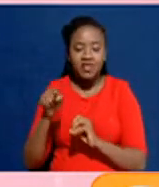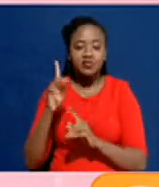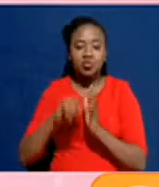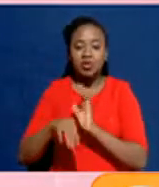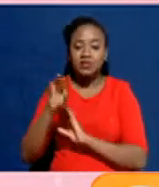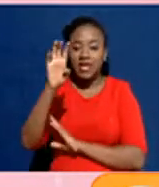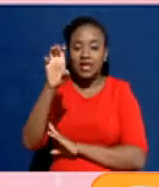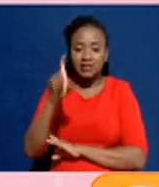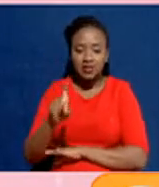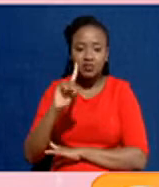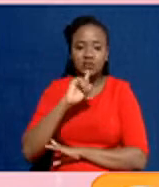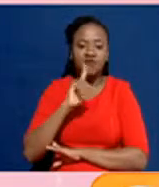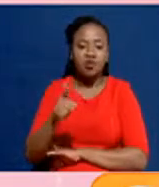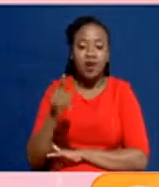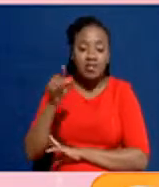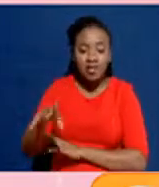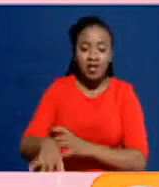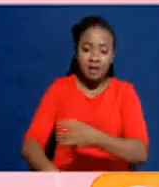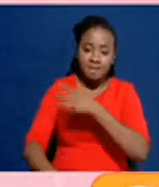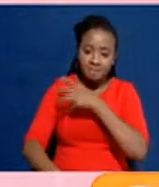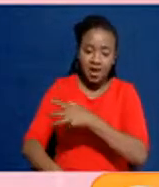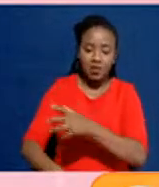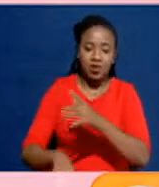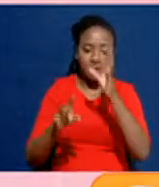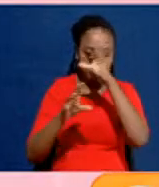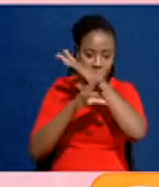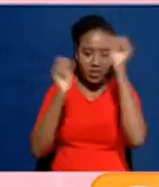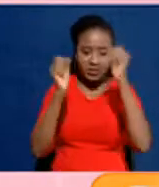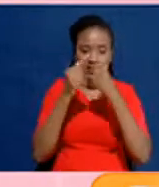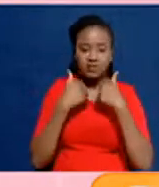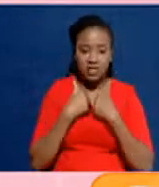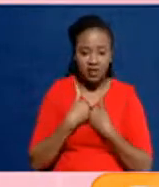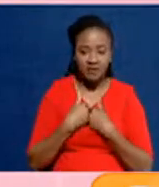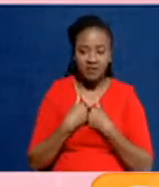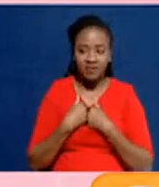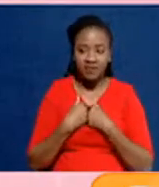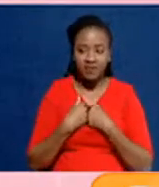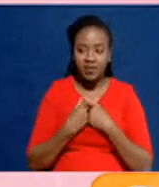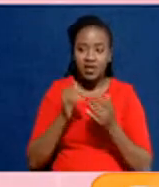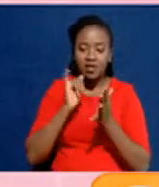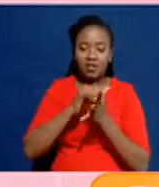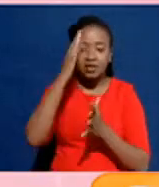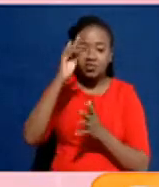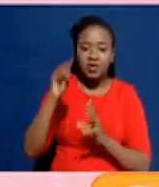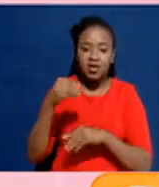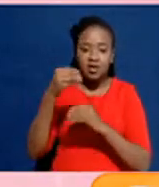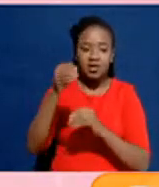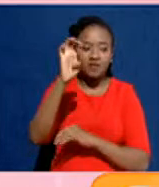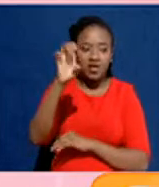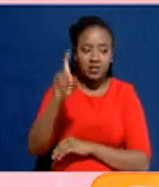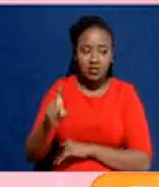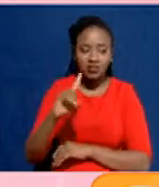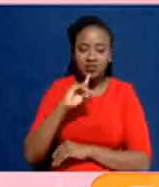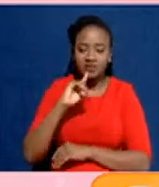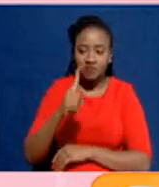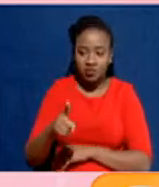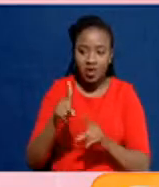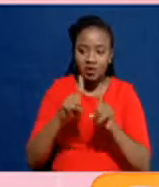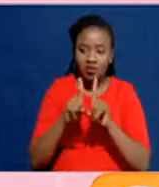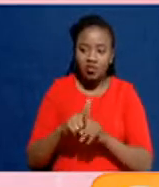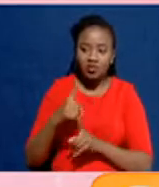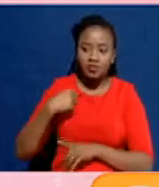Those are informal powers that the president has. And that is why he gives executive audits. And we must